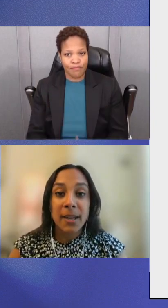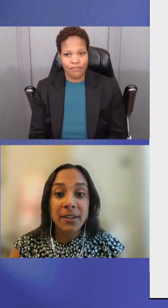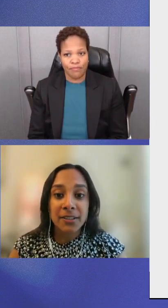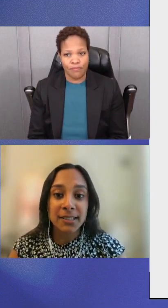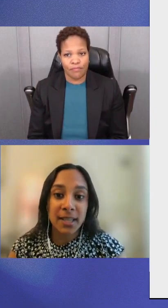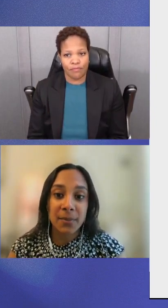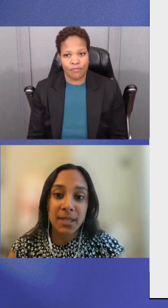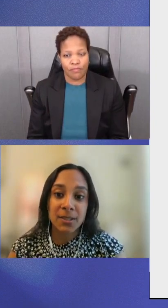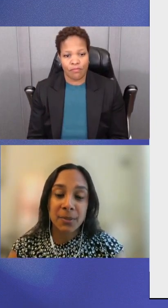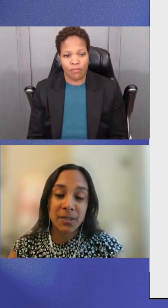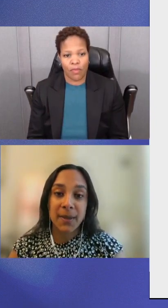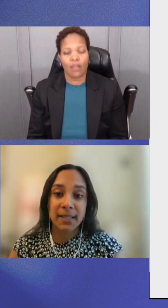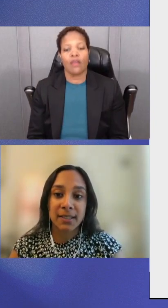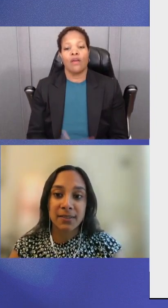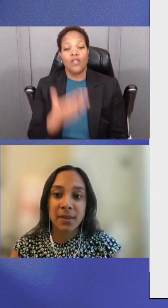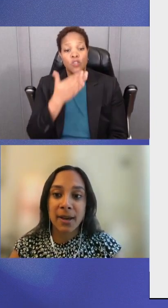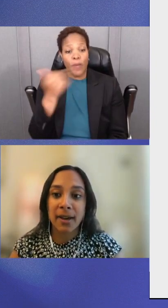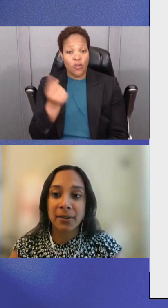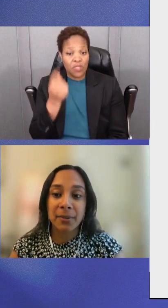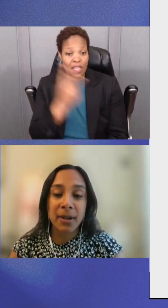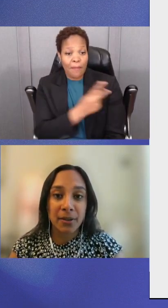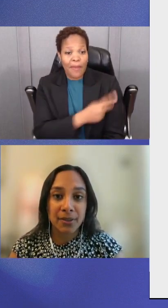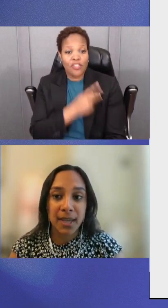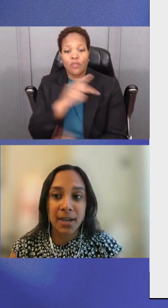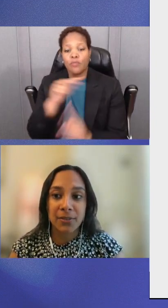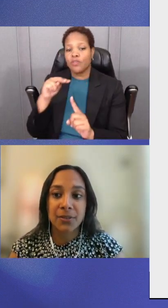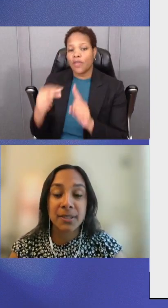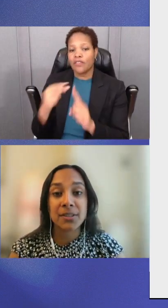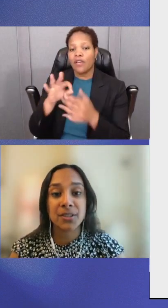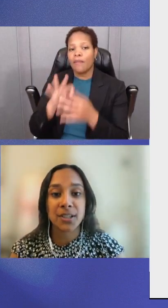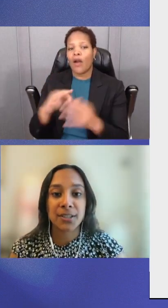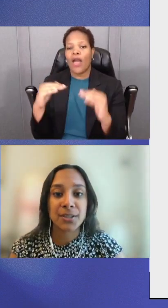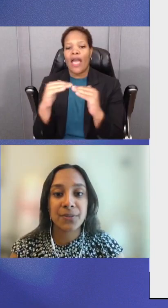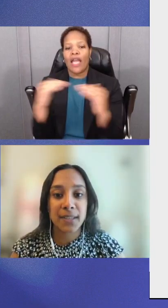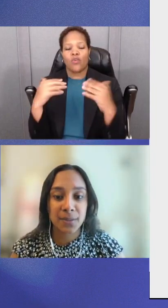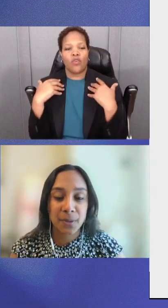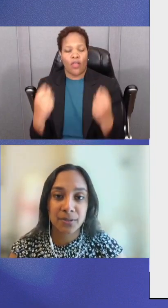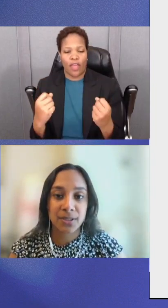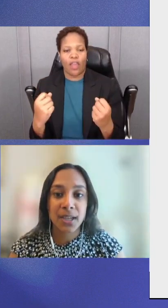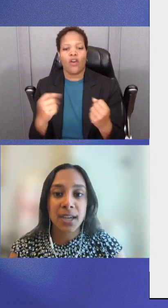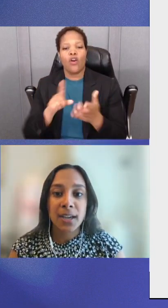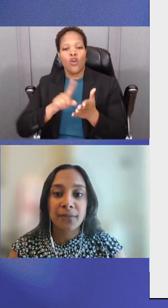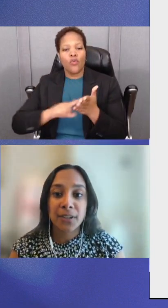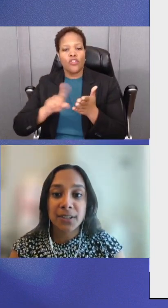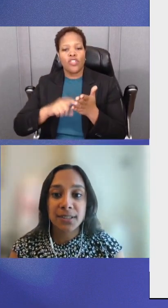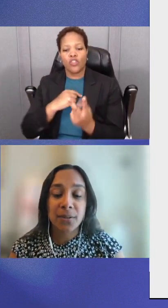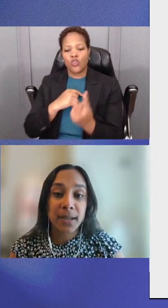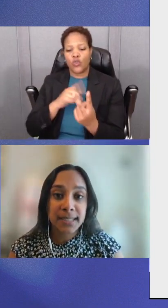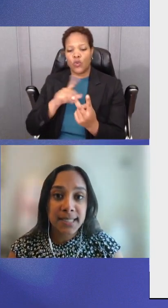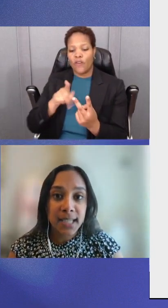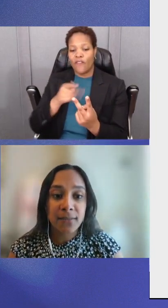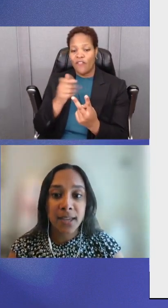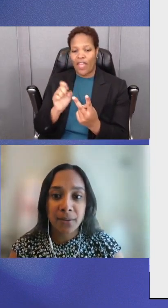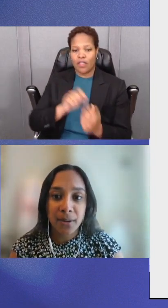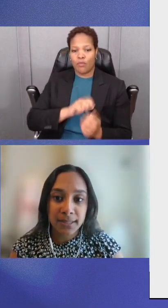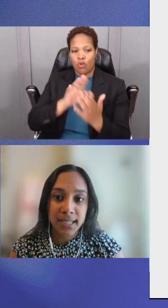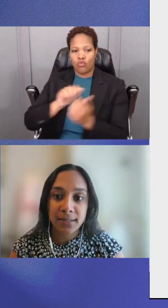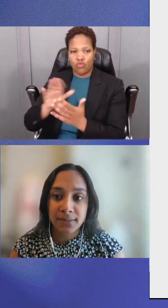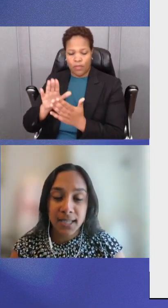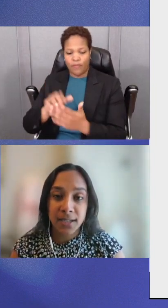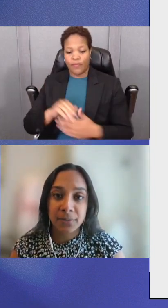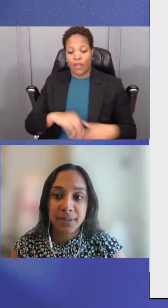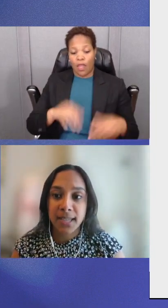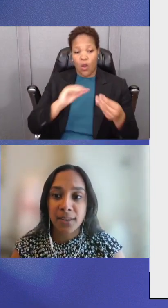To better understand patient perspectives about equitable healthcare, the research took a two-phase approach. First, quantitative and